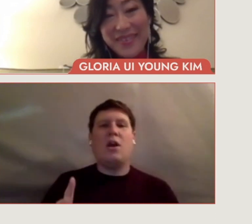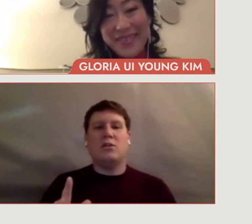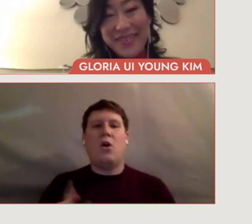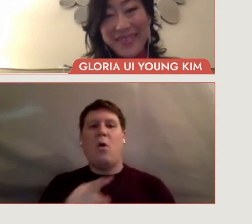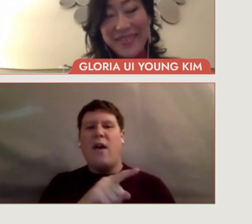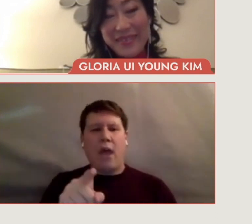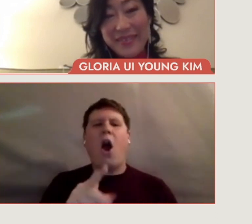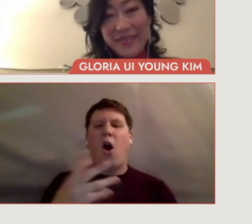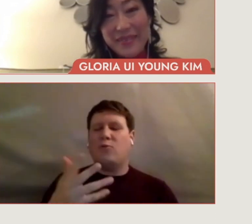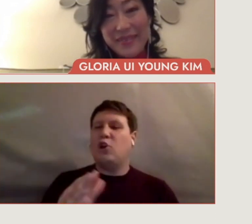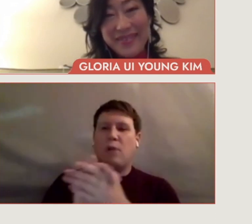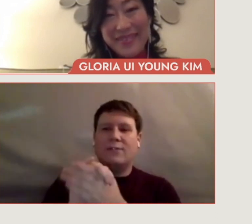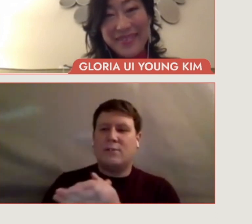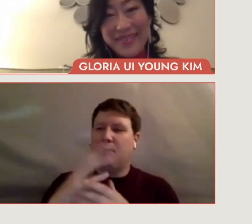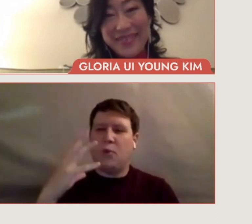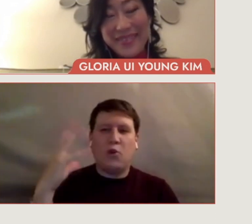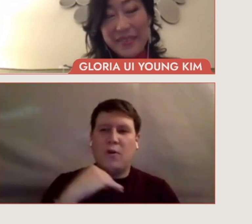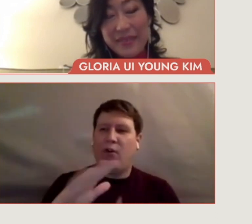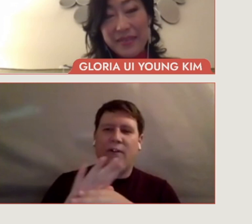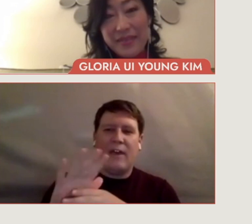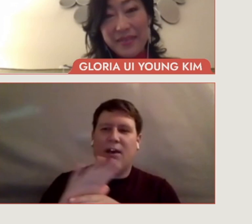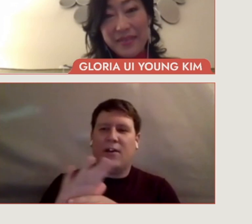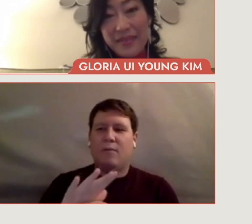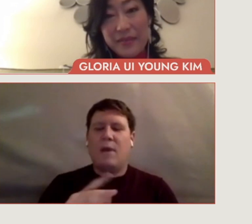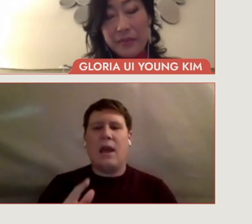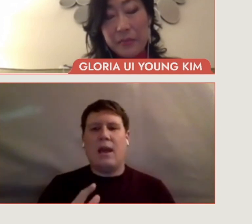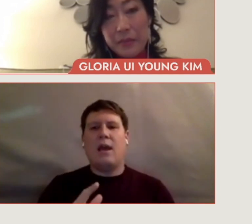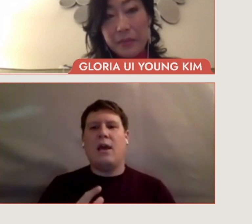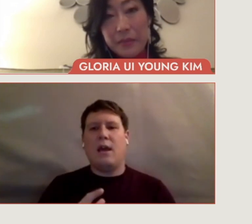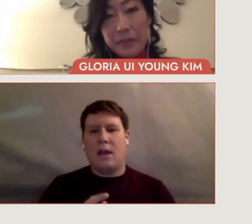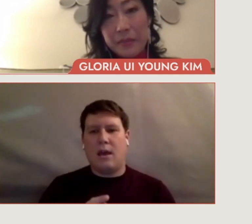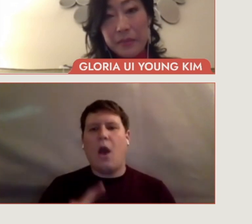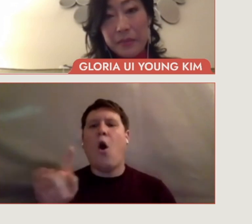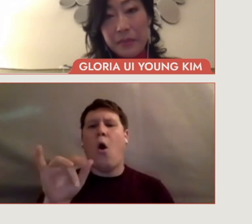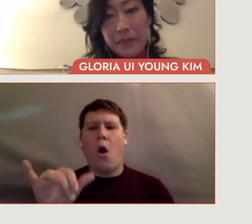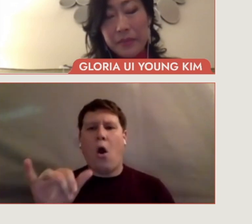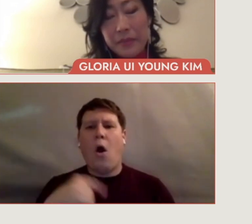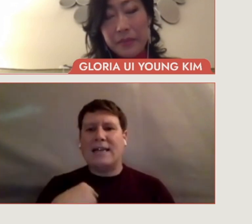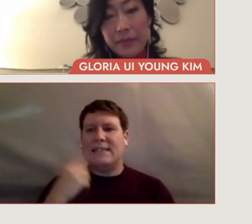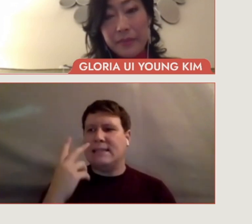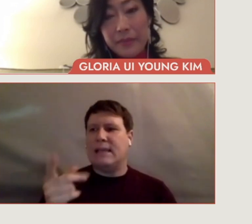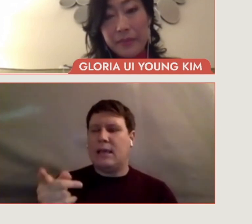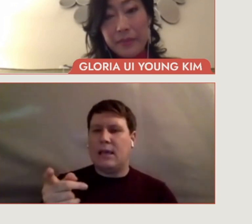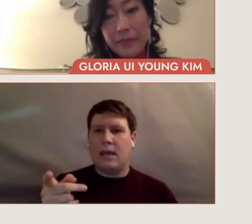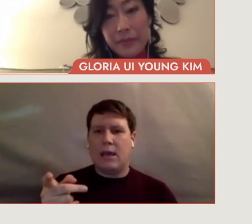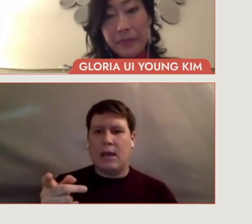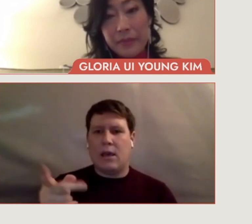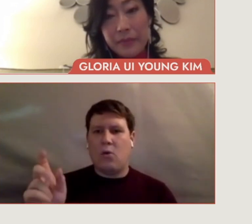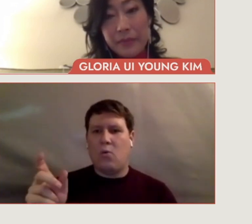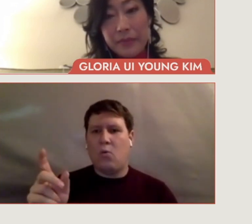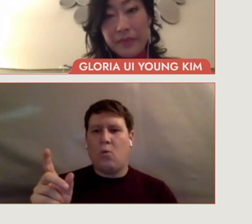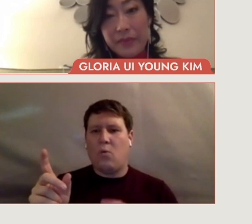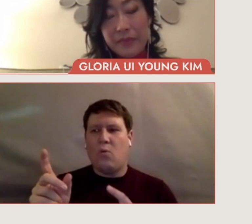achievement. thank you. I guess there was a question. I mean it's a little bit not phrased as a